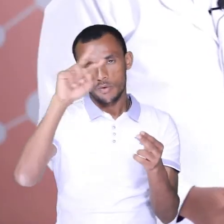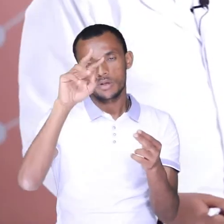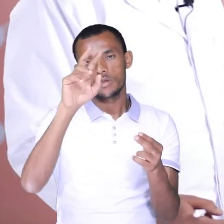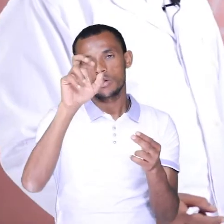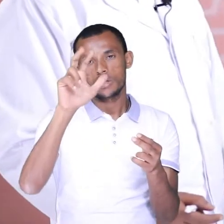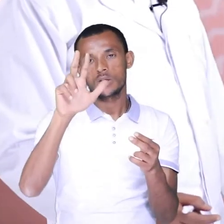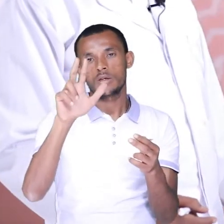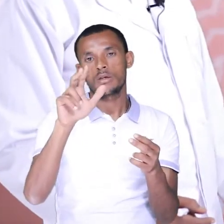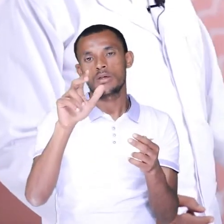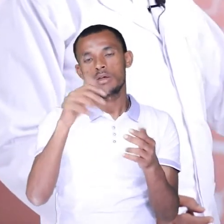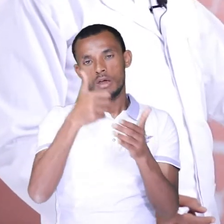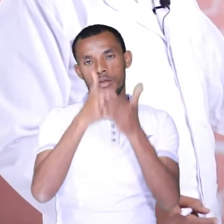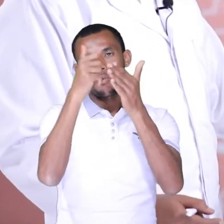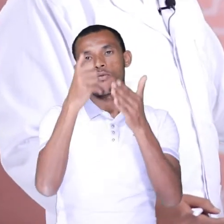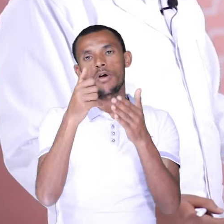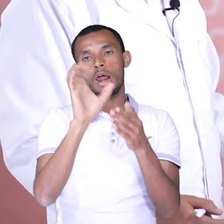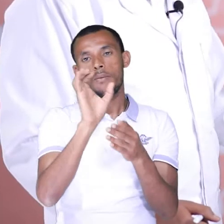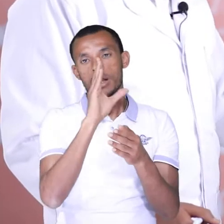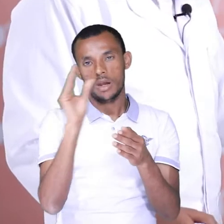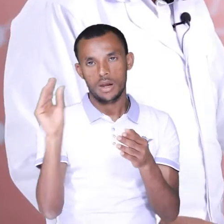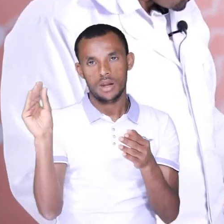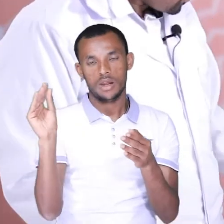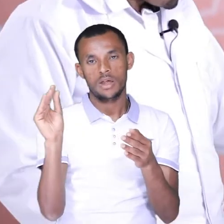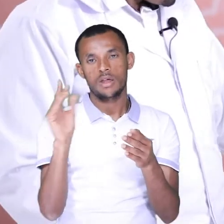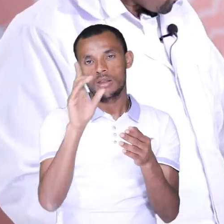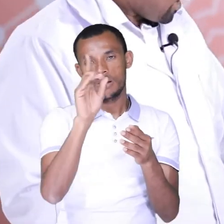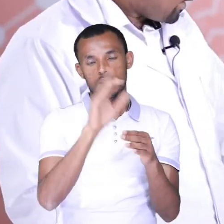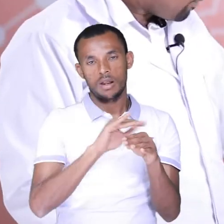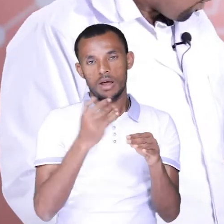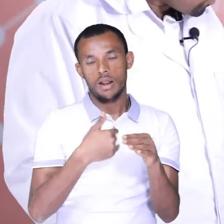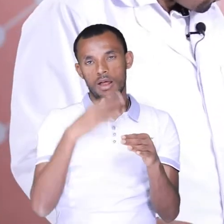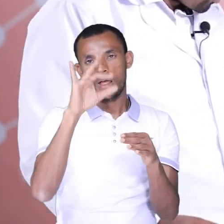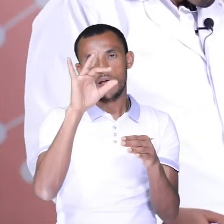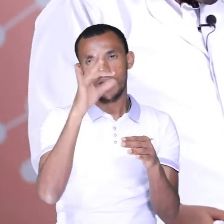23 atoms of carbon, and D